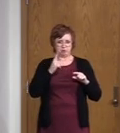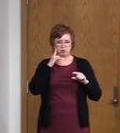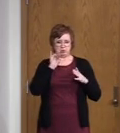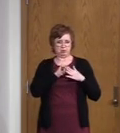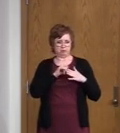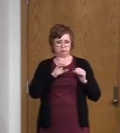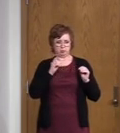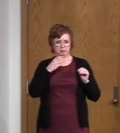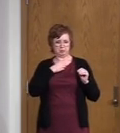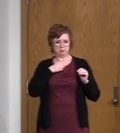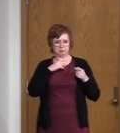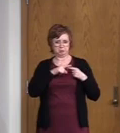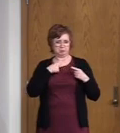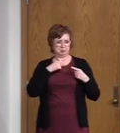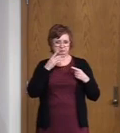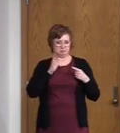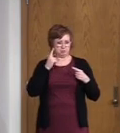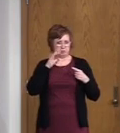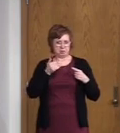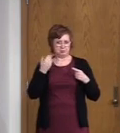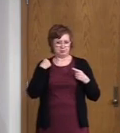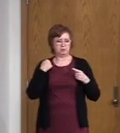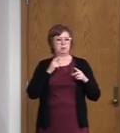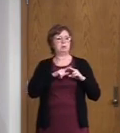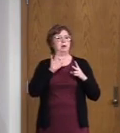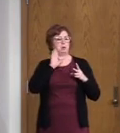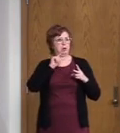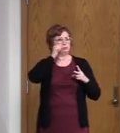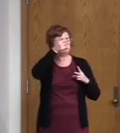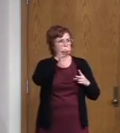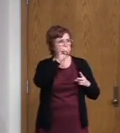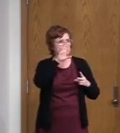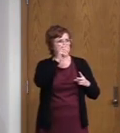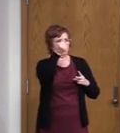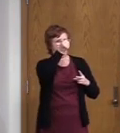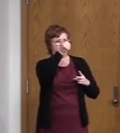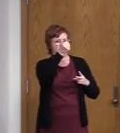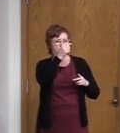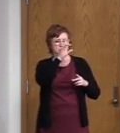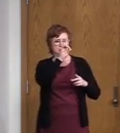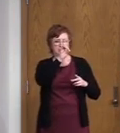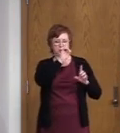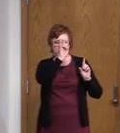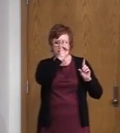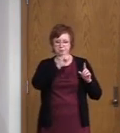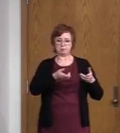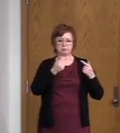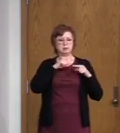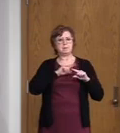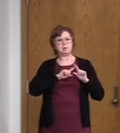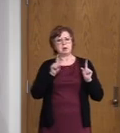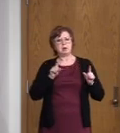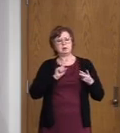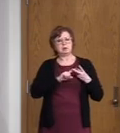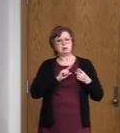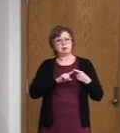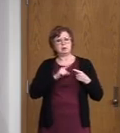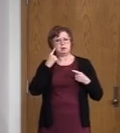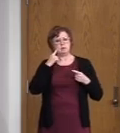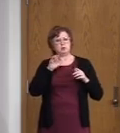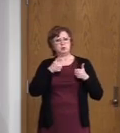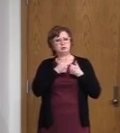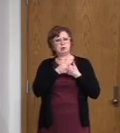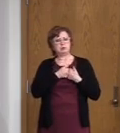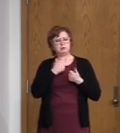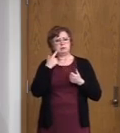turn it over to Derek with respect to. Now, I will say, before Derek gets into this, one of the challenges with testing in remote locations